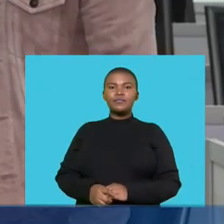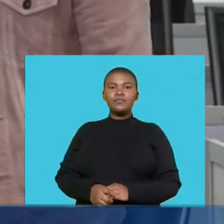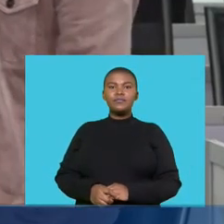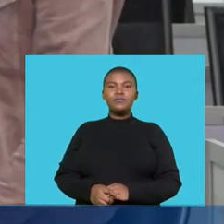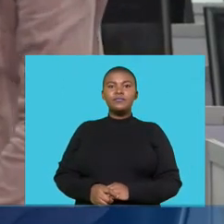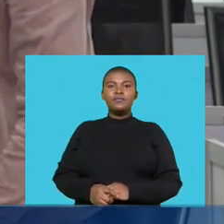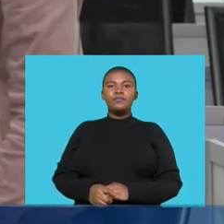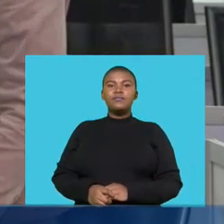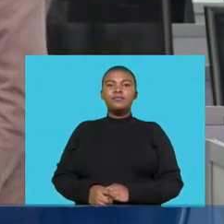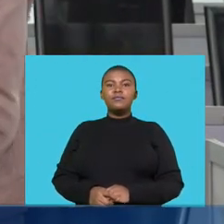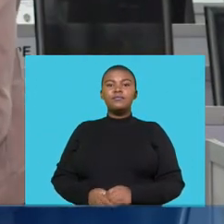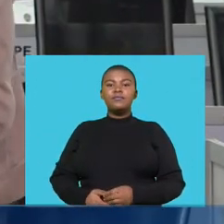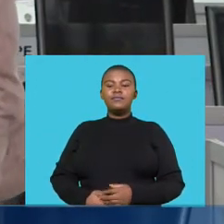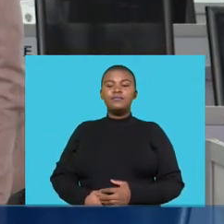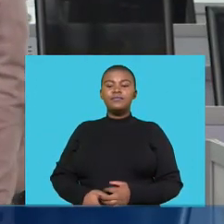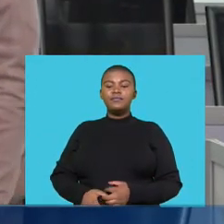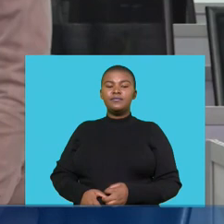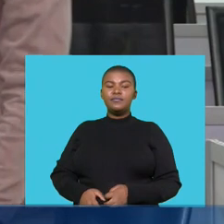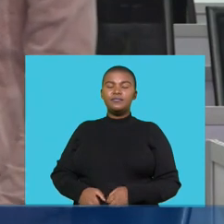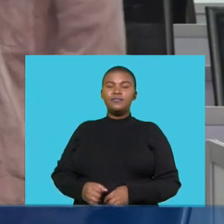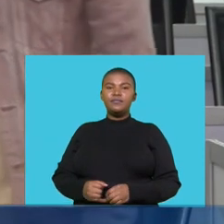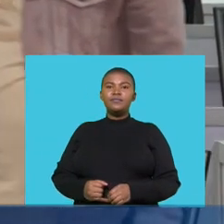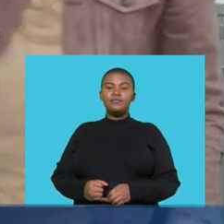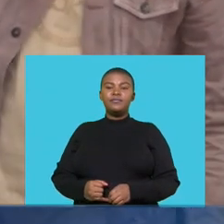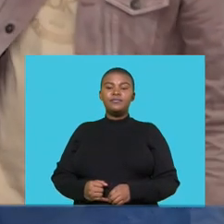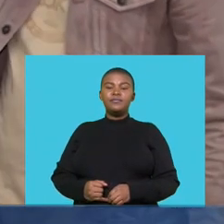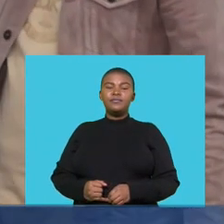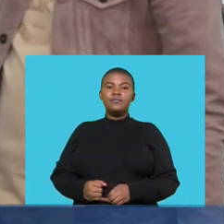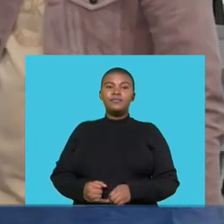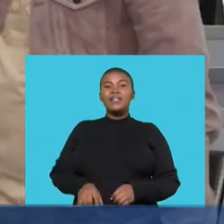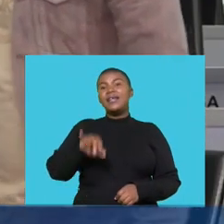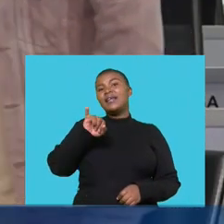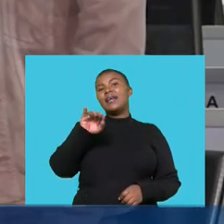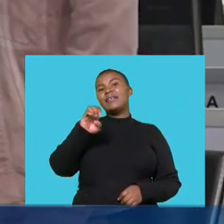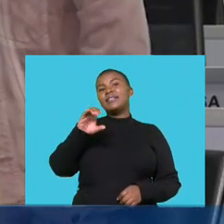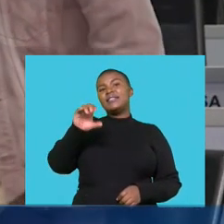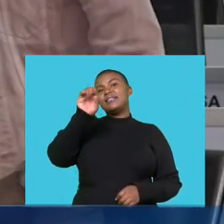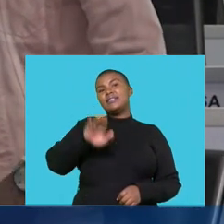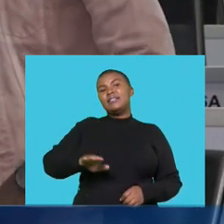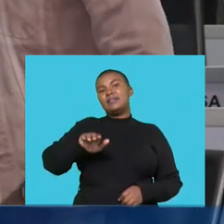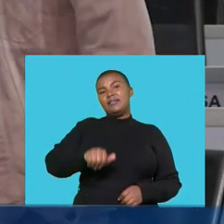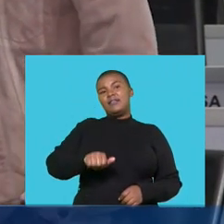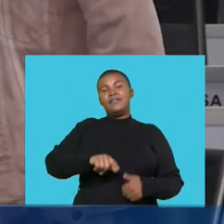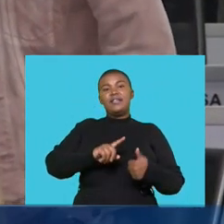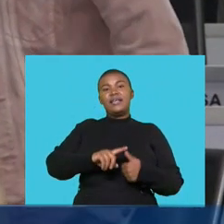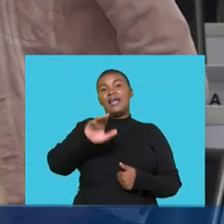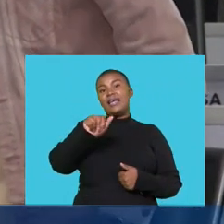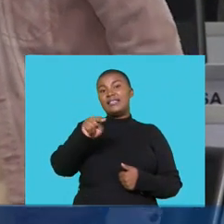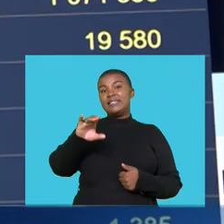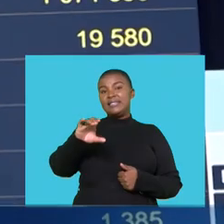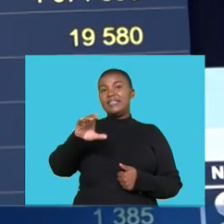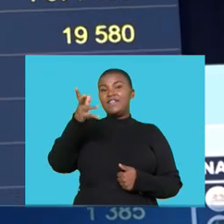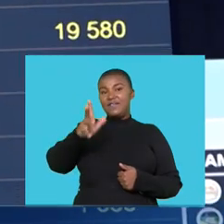Kwa na kwa na kwa na kwa nafaliwa, Niye kalwa na kwa andasuri